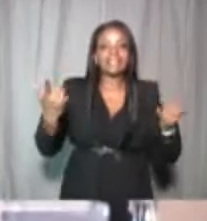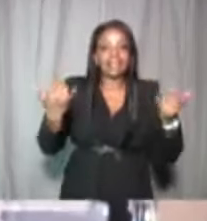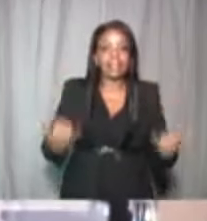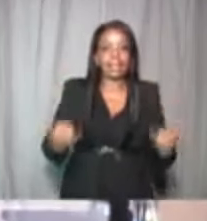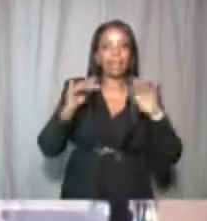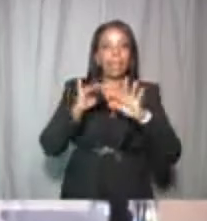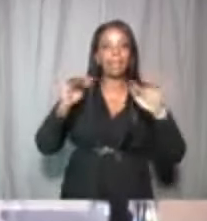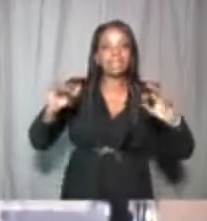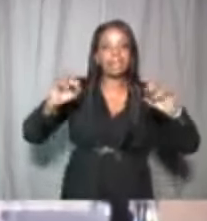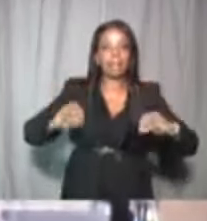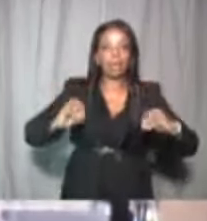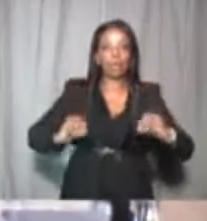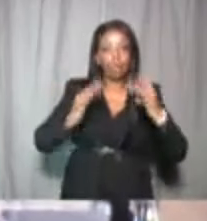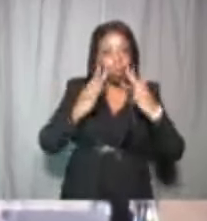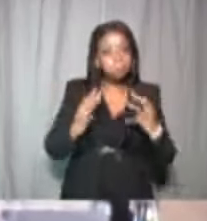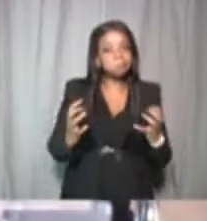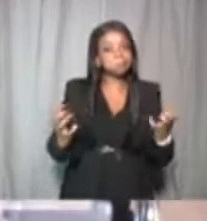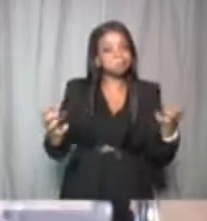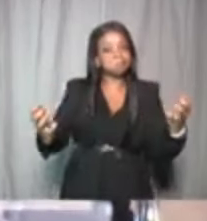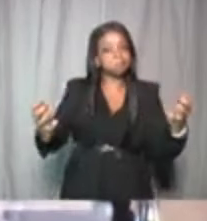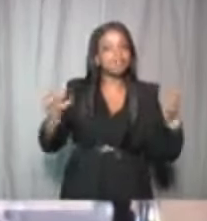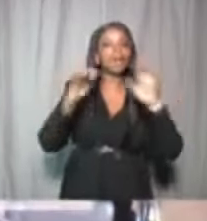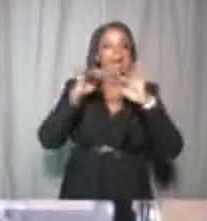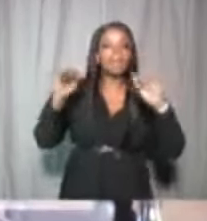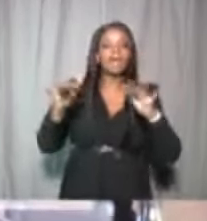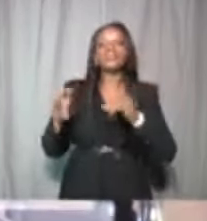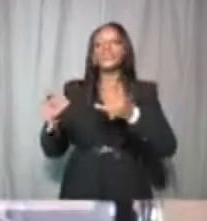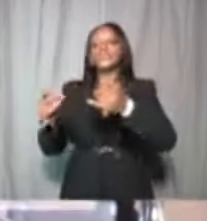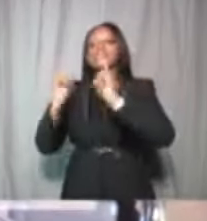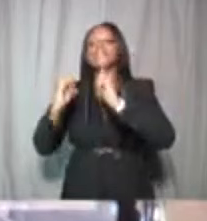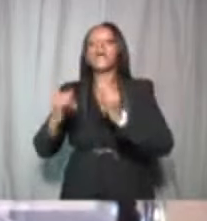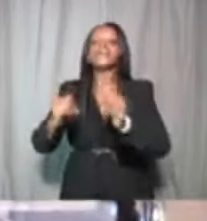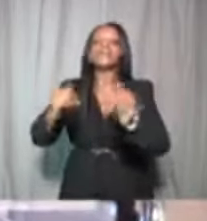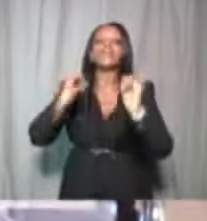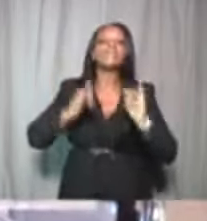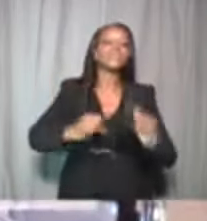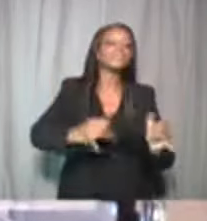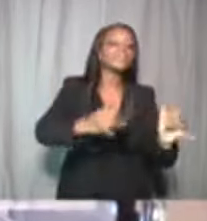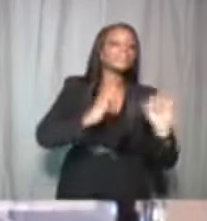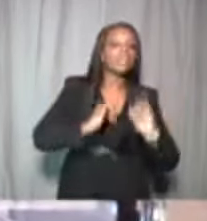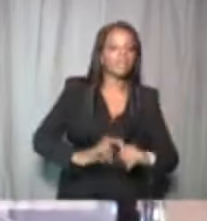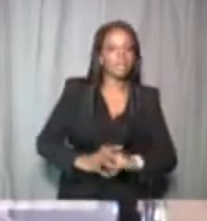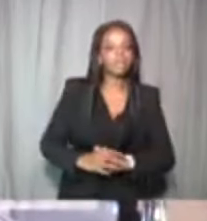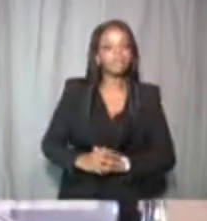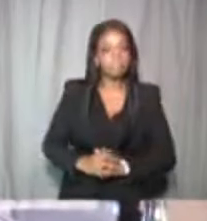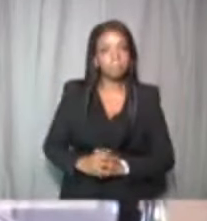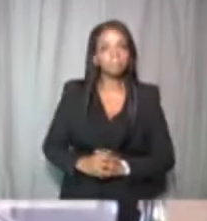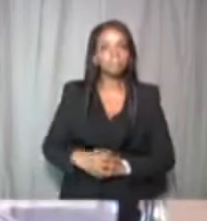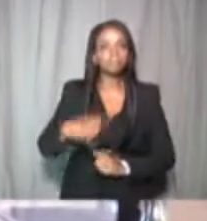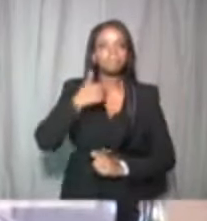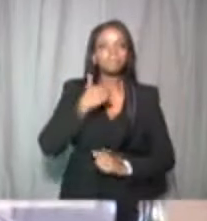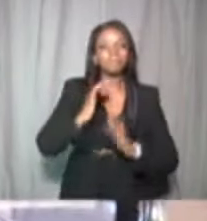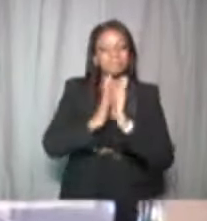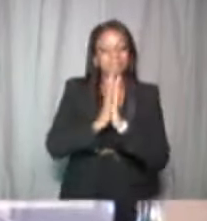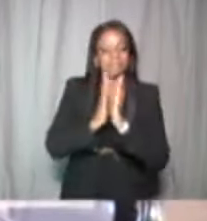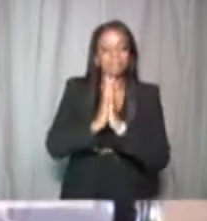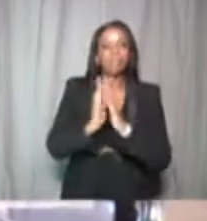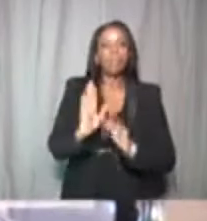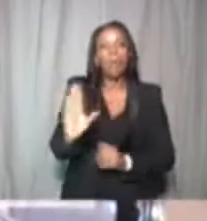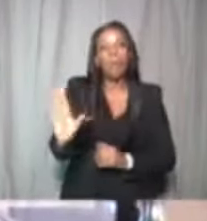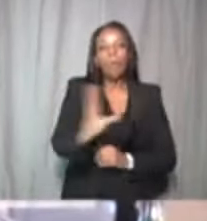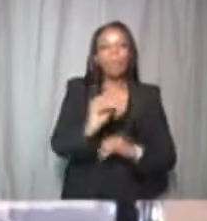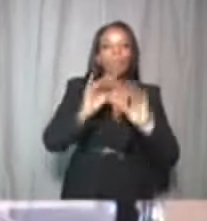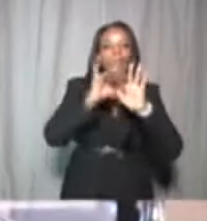gallery are people that have been invited. And want to plead that all of you in the